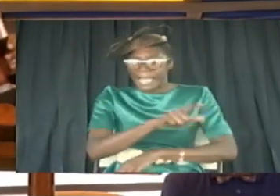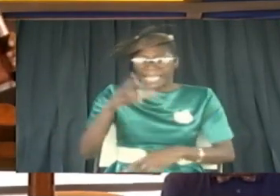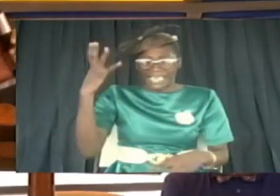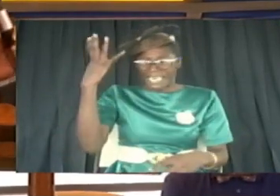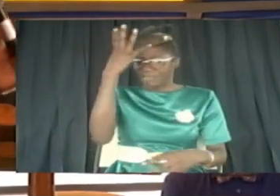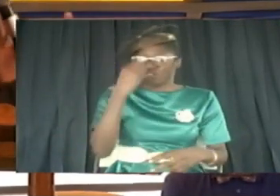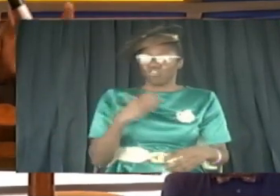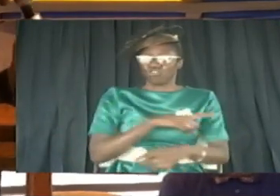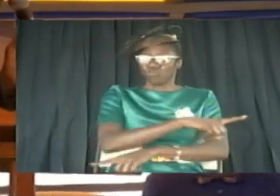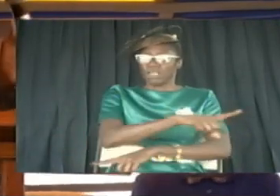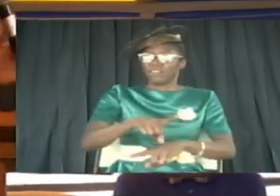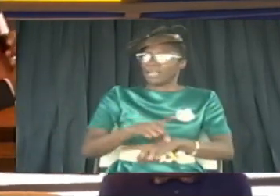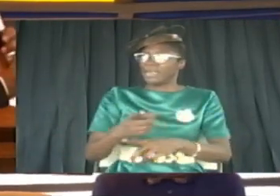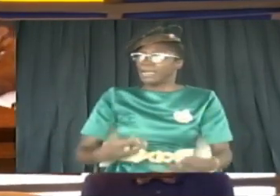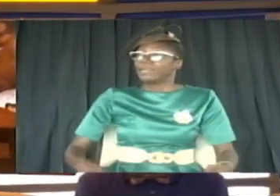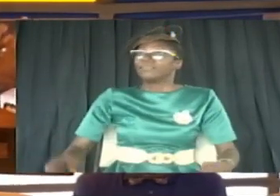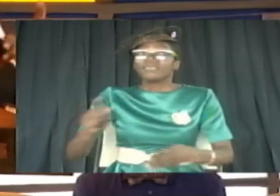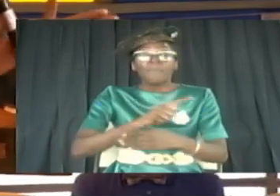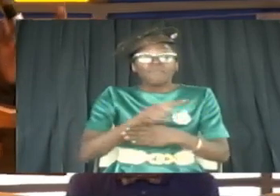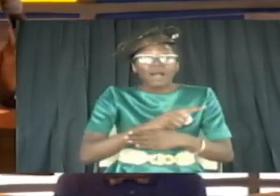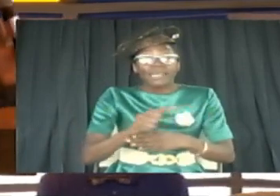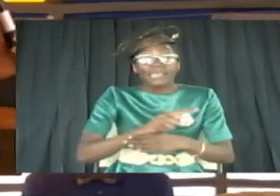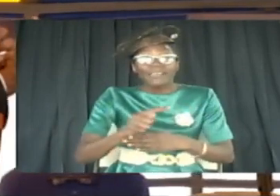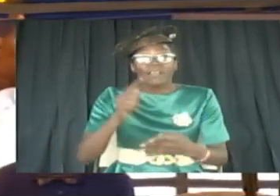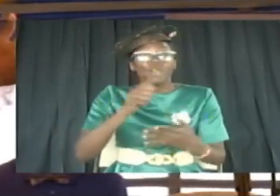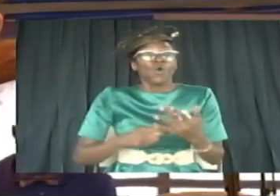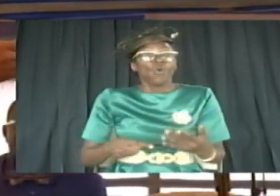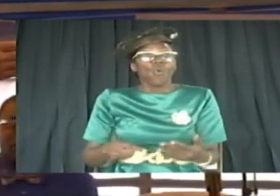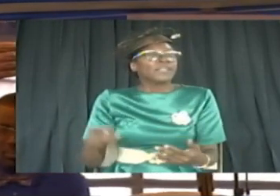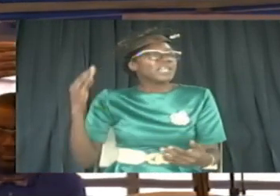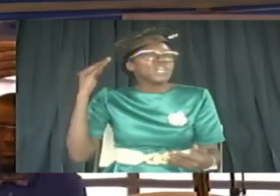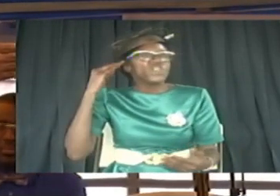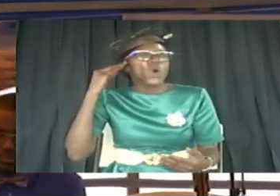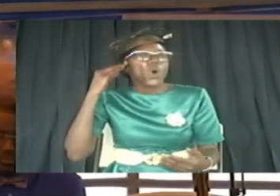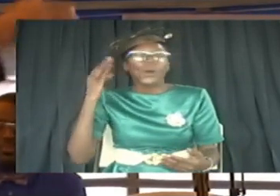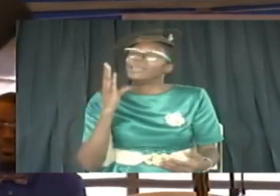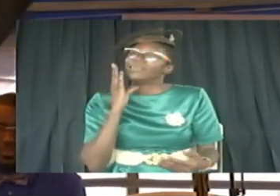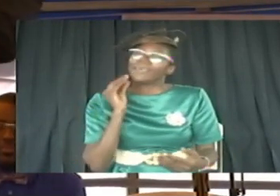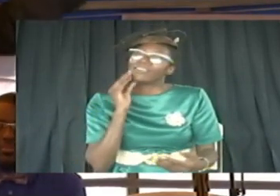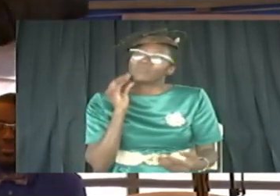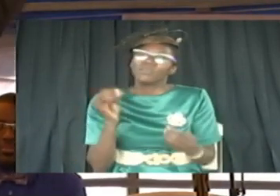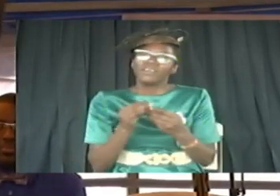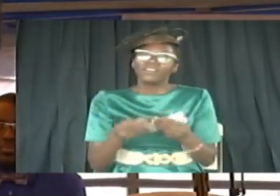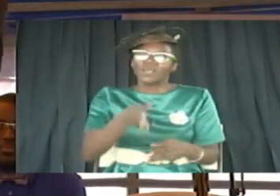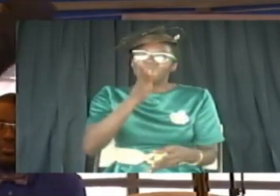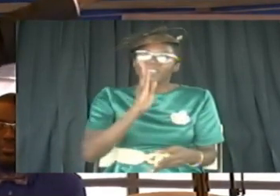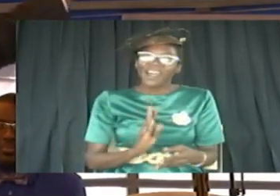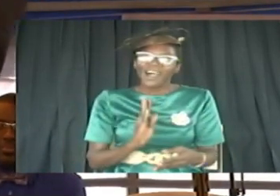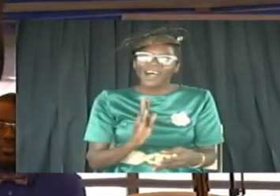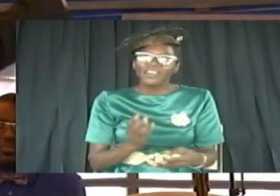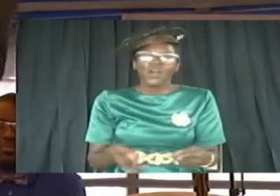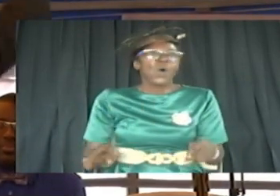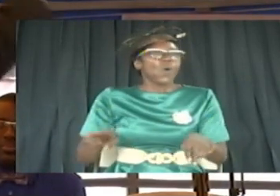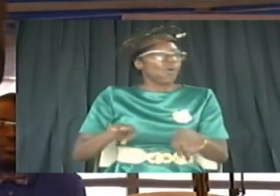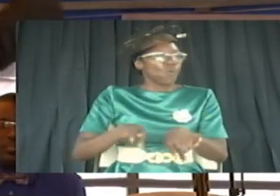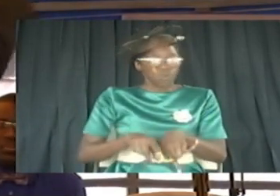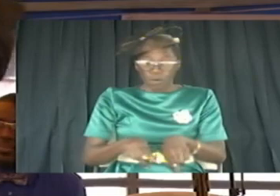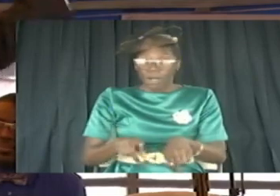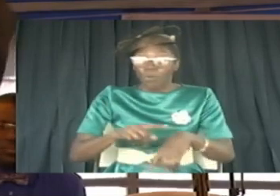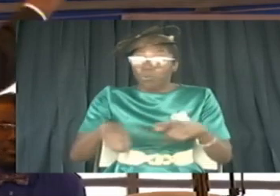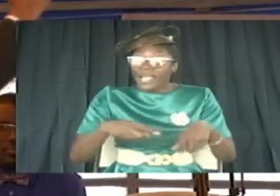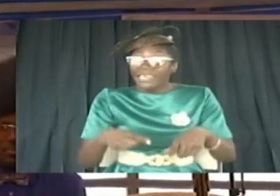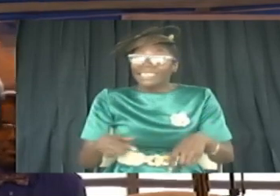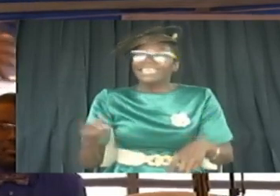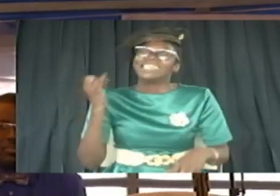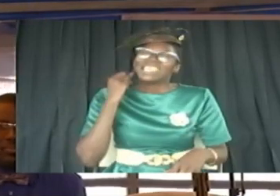his practice. This was what he knew. This was his experience with God. But while he was in Israel, nobody would have